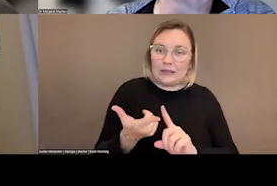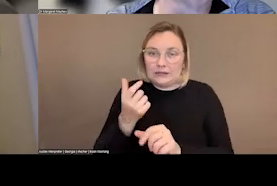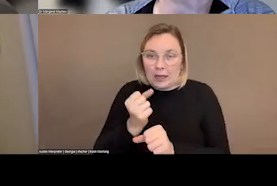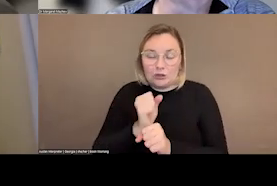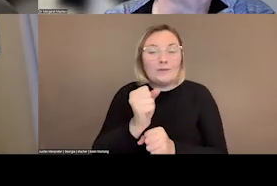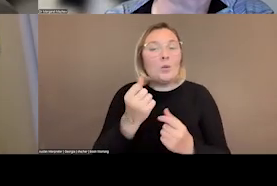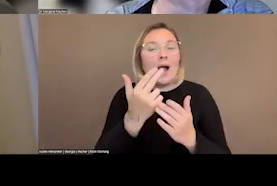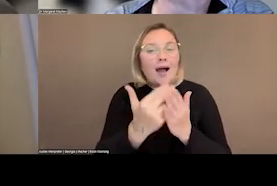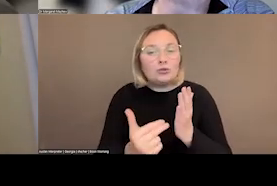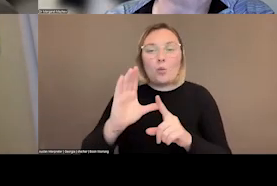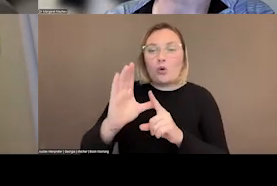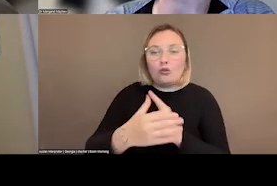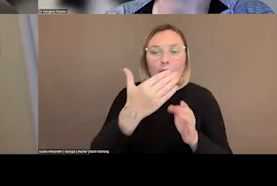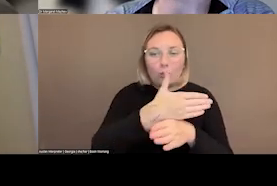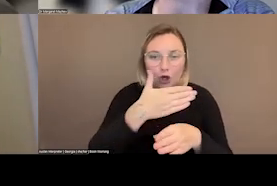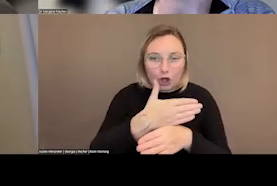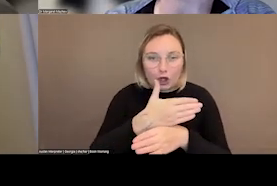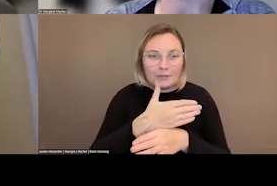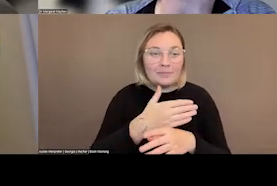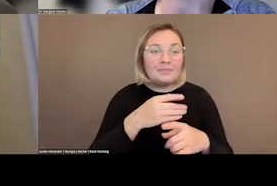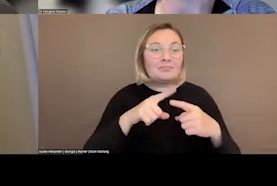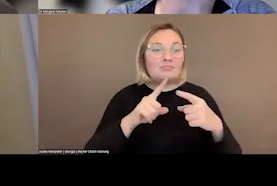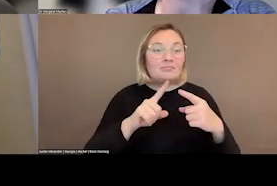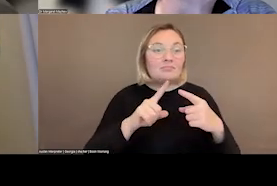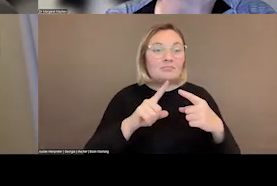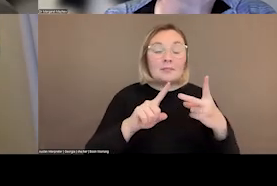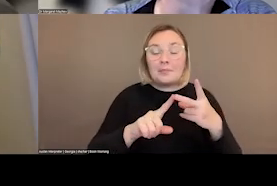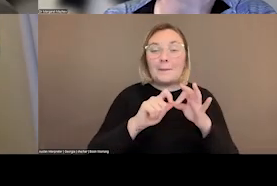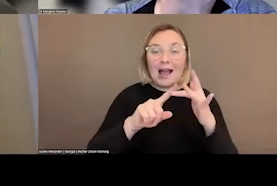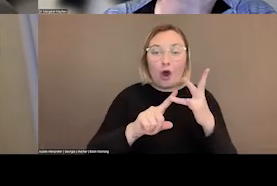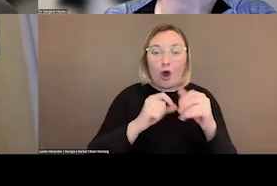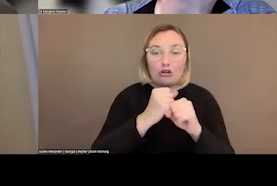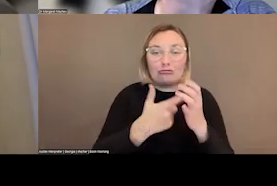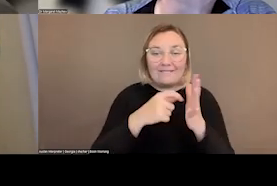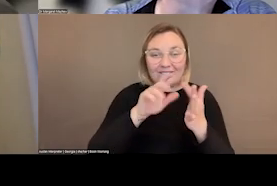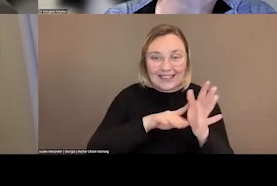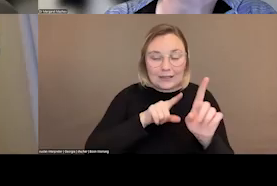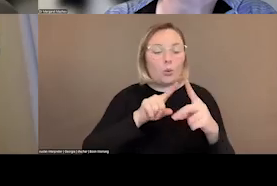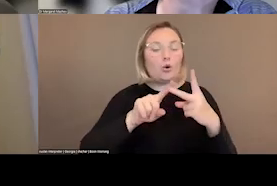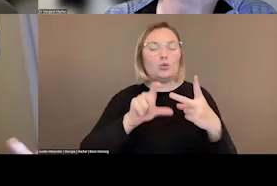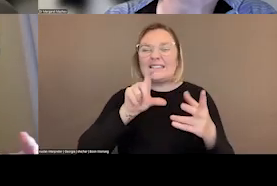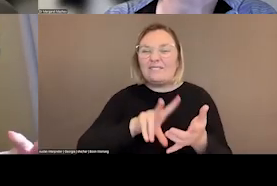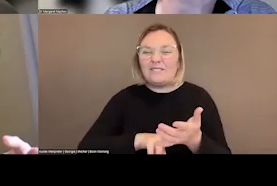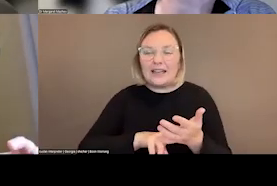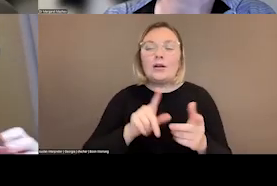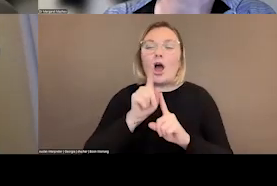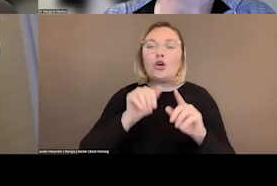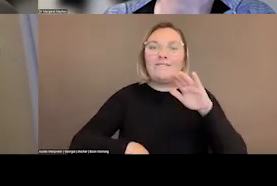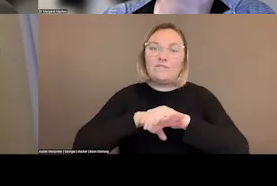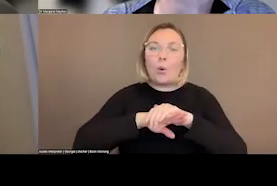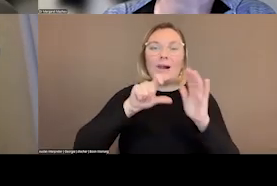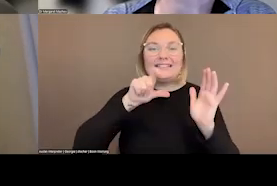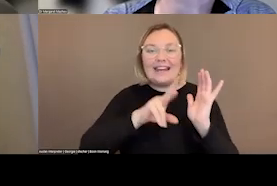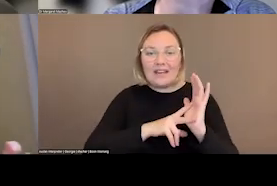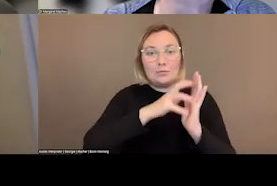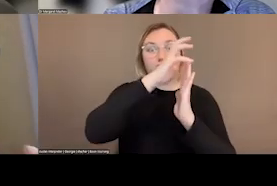or cultural work. Yep. We then have biographies and CVs. So this is where you can have your full CV,